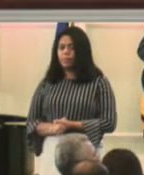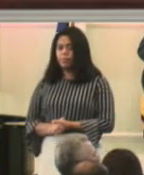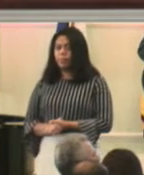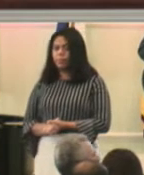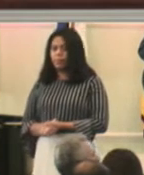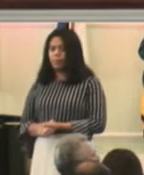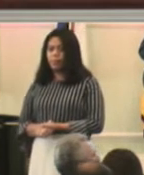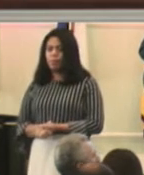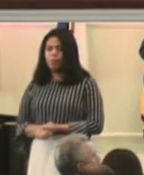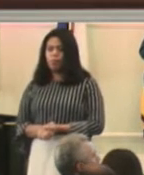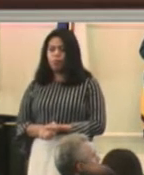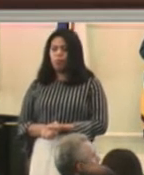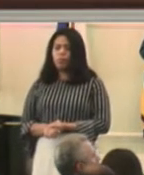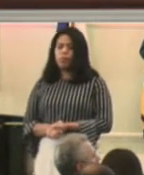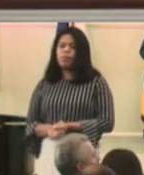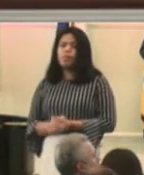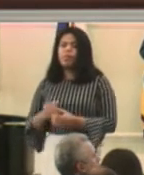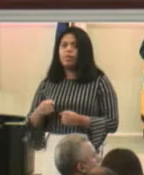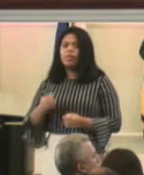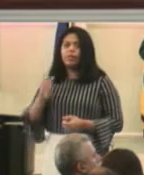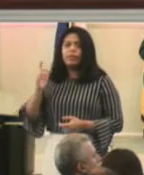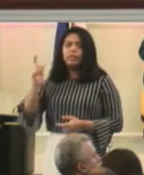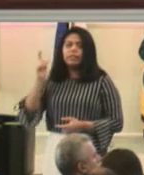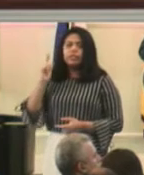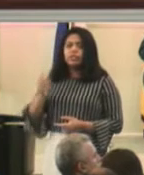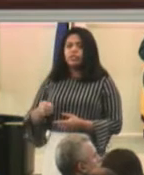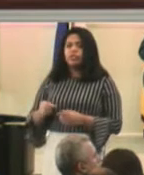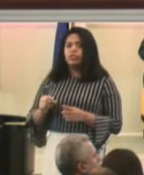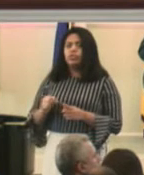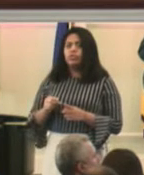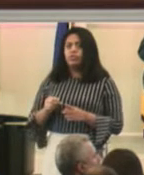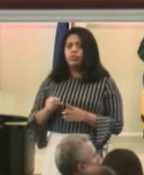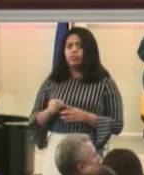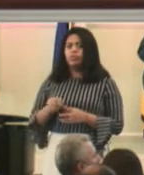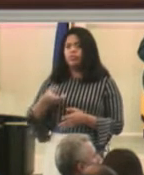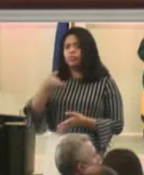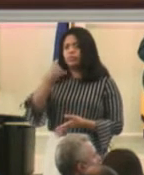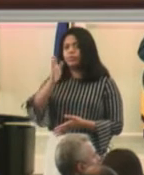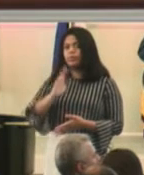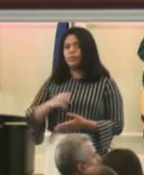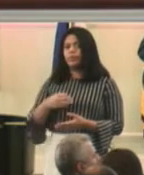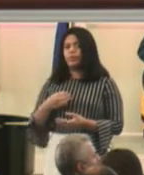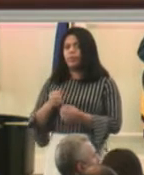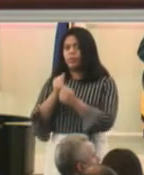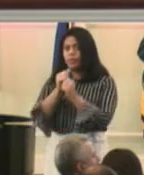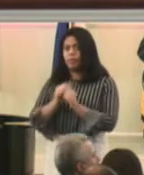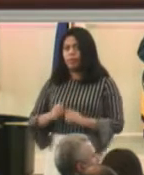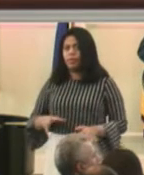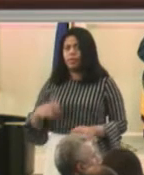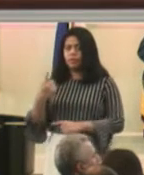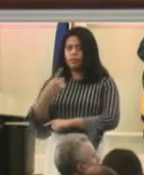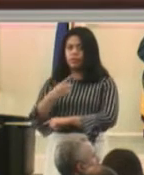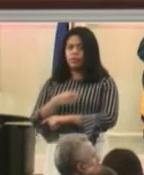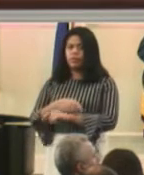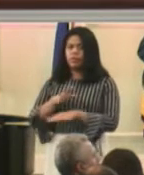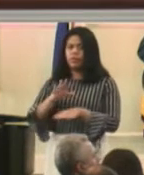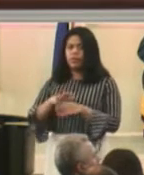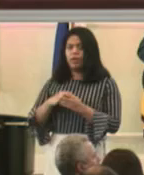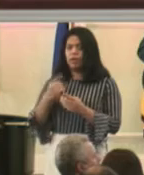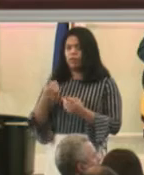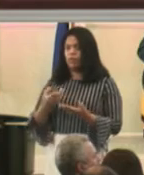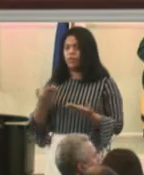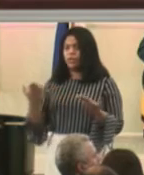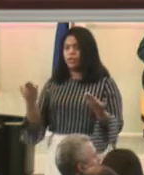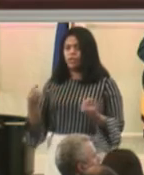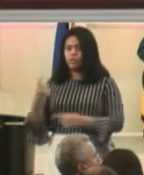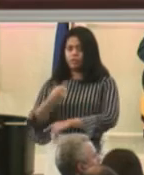sent from heaven. And we pray in the mighty name of Jesus Christ. May the blessing of today be on each one of us and our